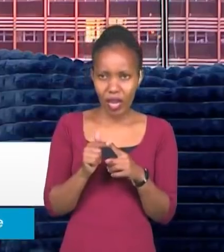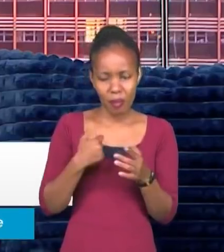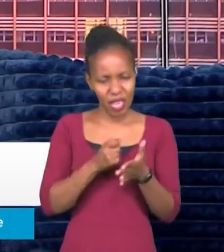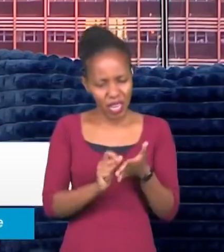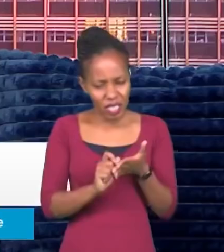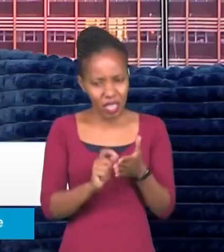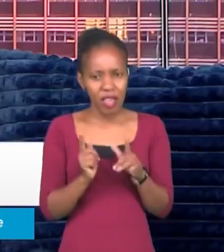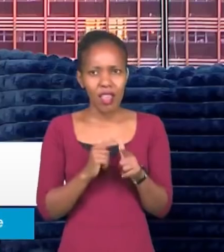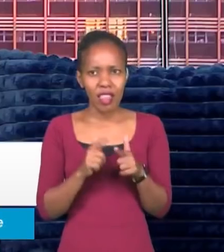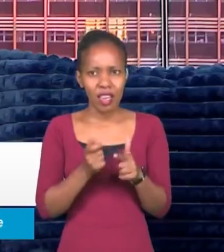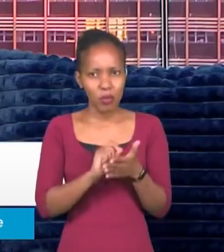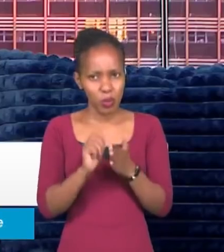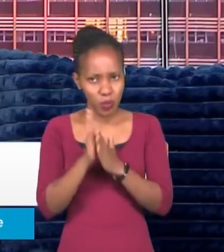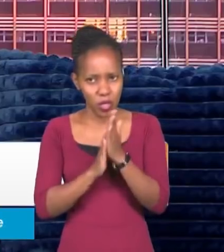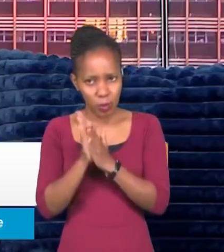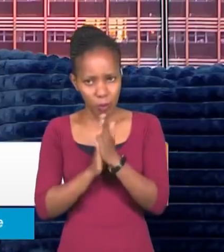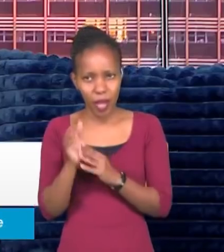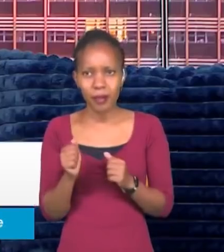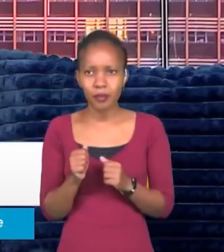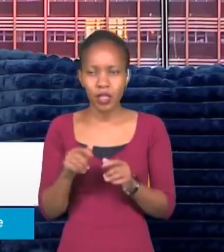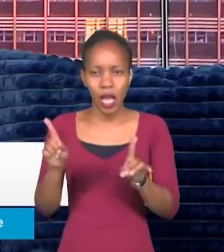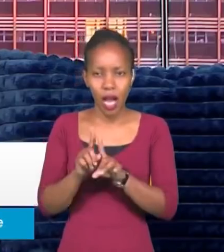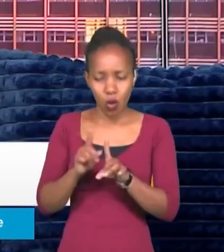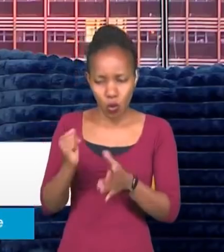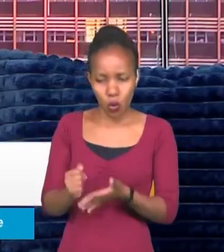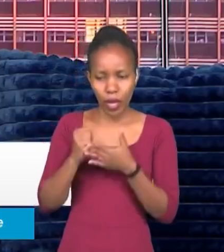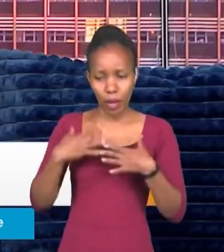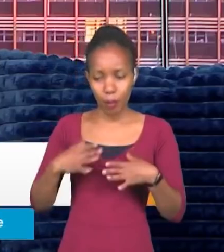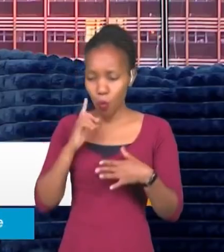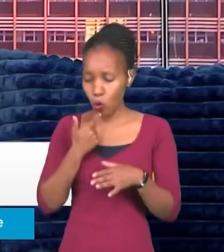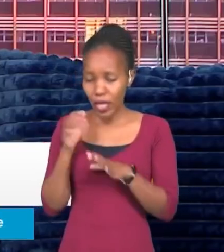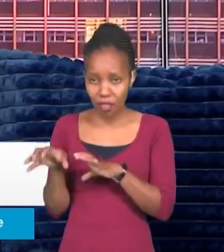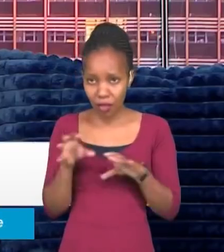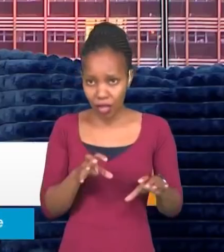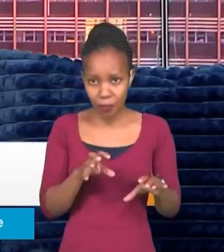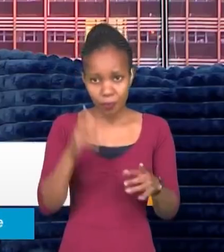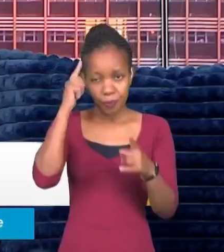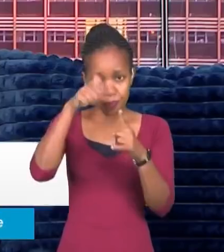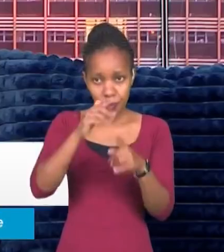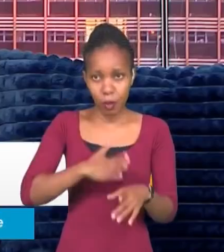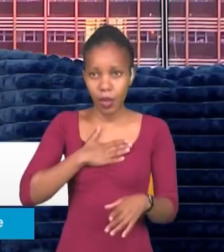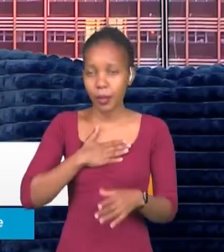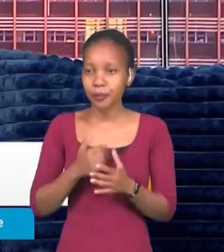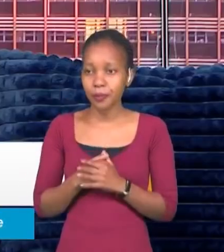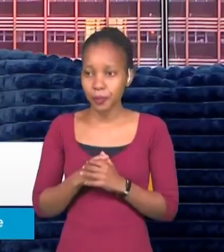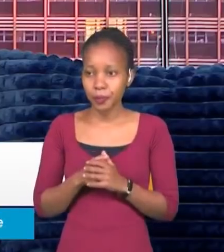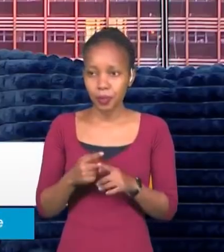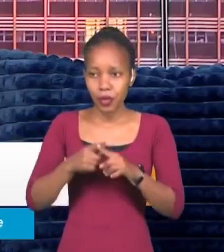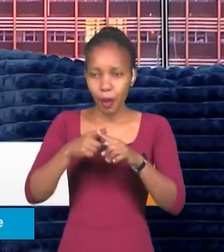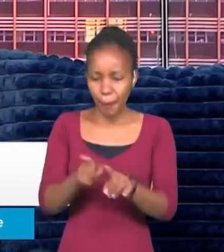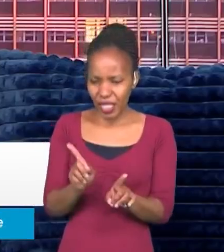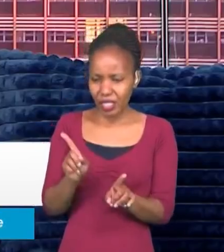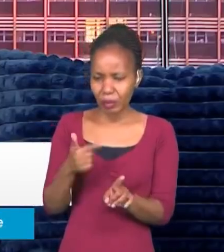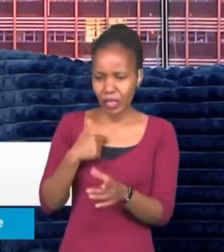was putting it down to inspire and to heal, right? So that's my goal. That's my purpose. Well, I'm not